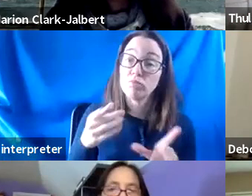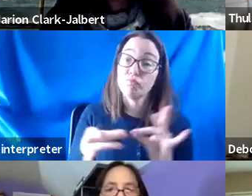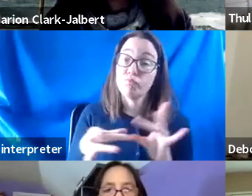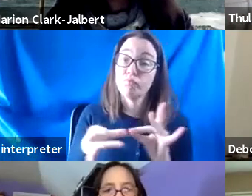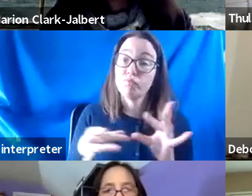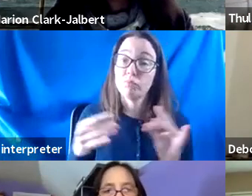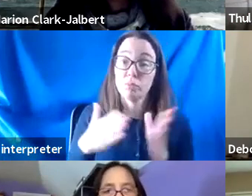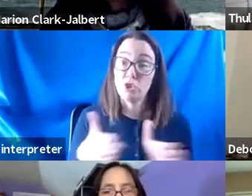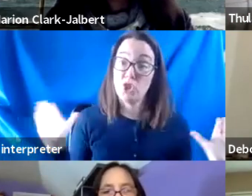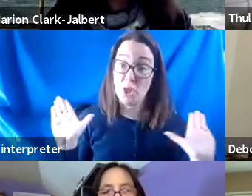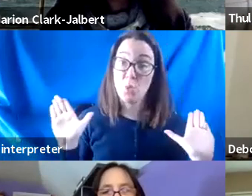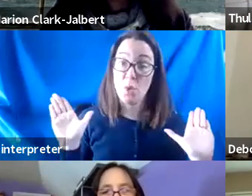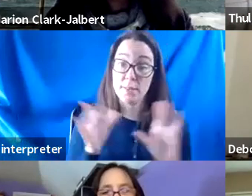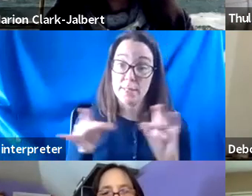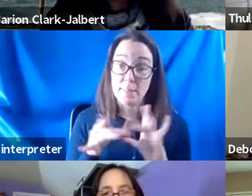bendito, Angela.